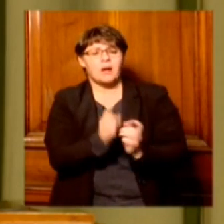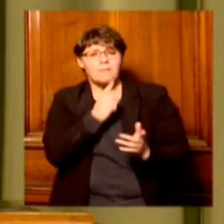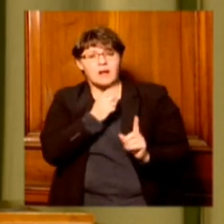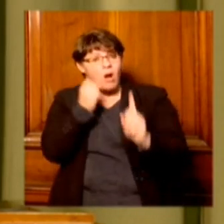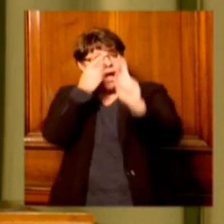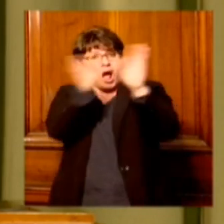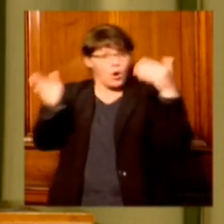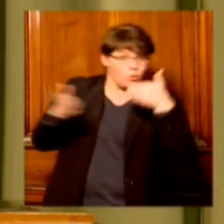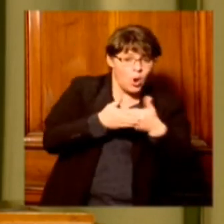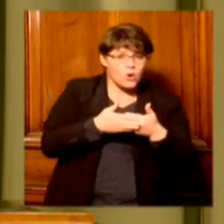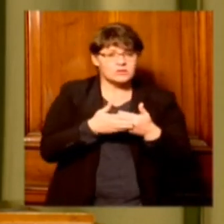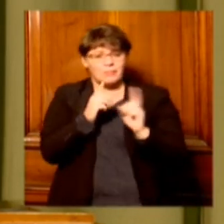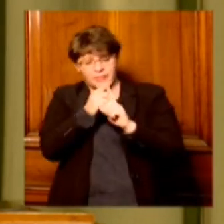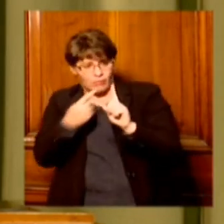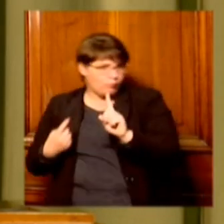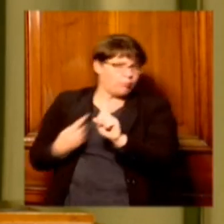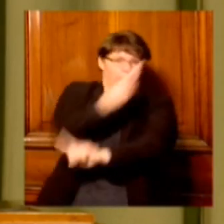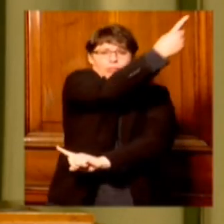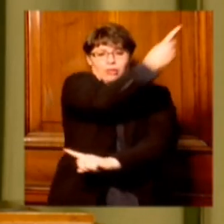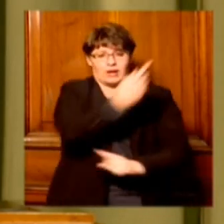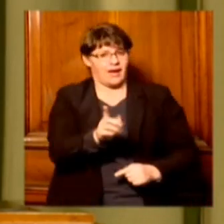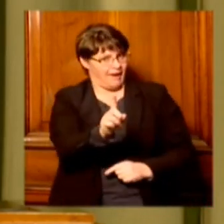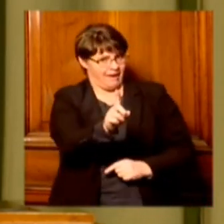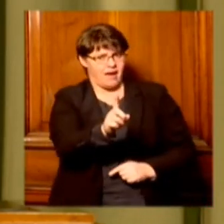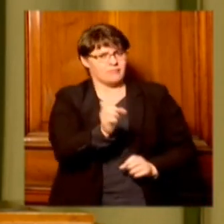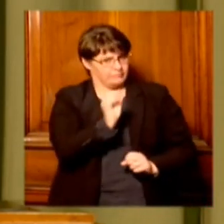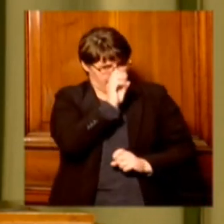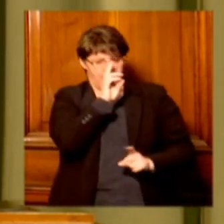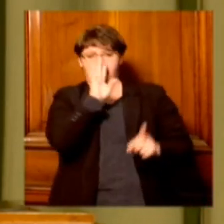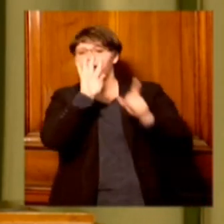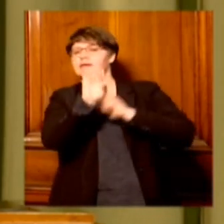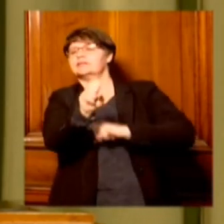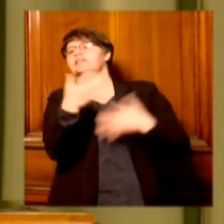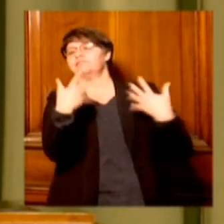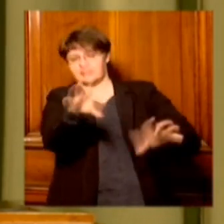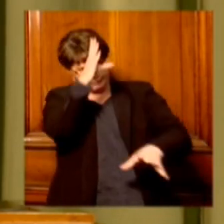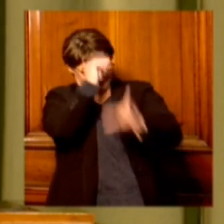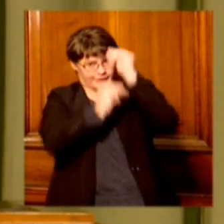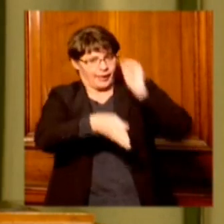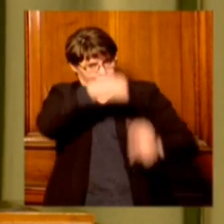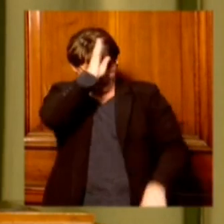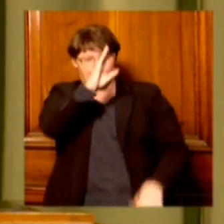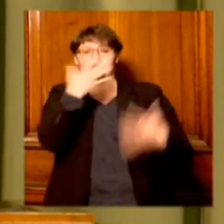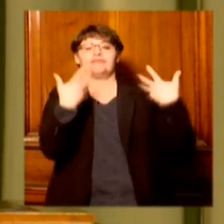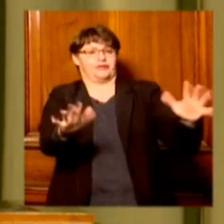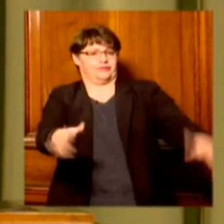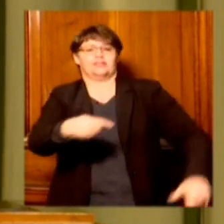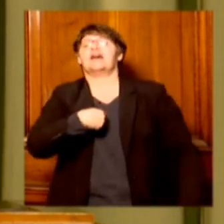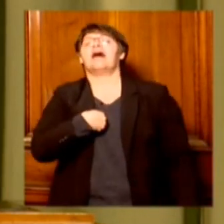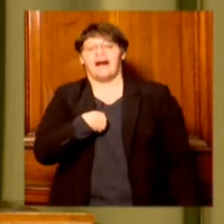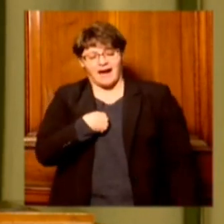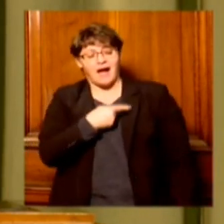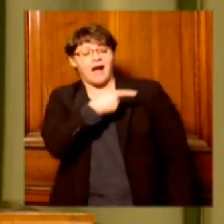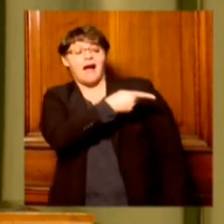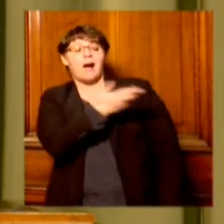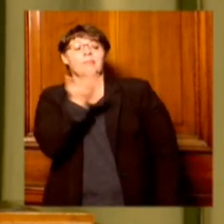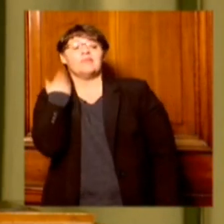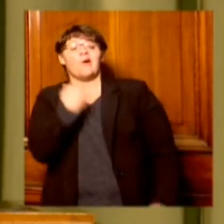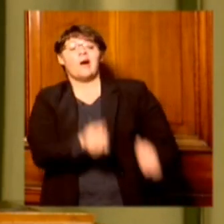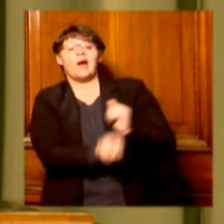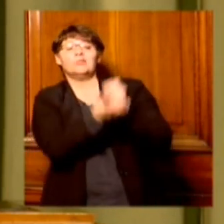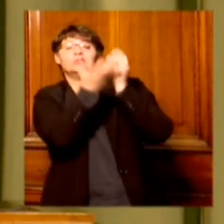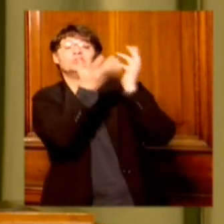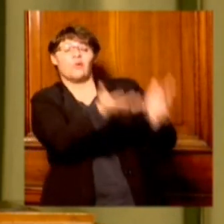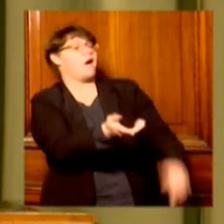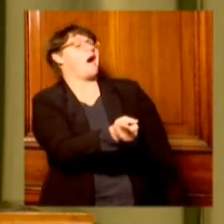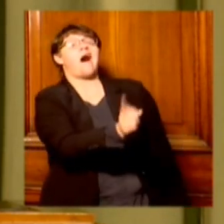purpose. In this instance, we learned well from the actions of our own South